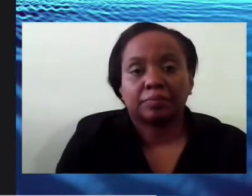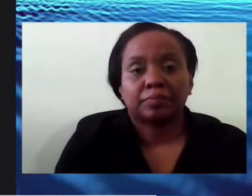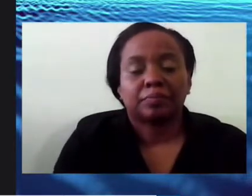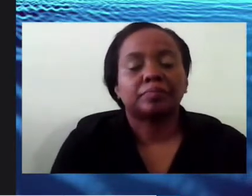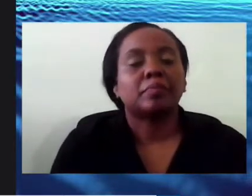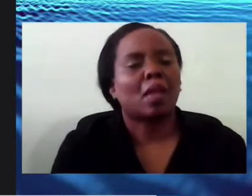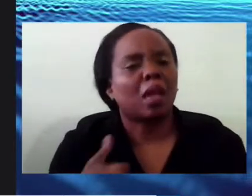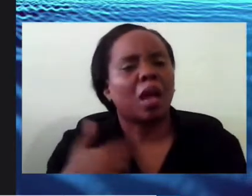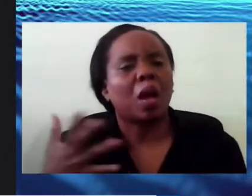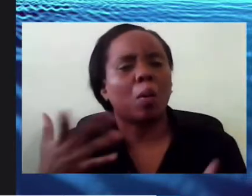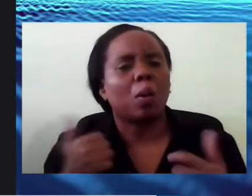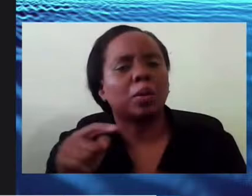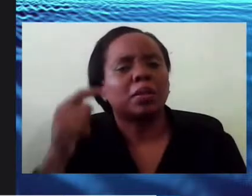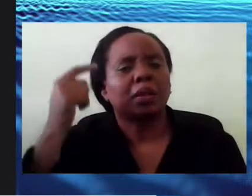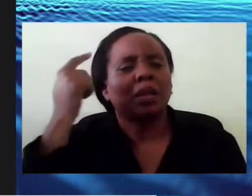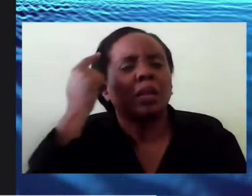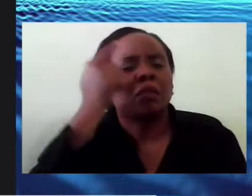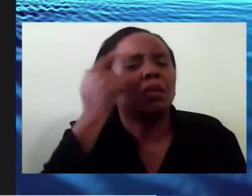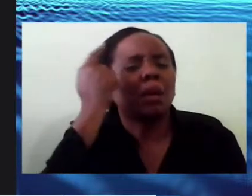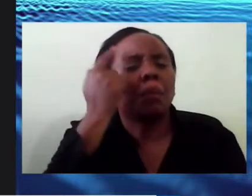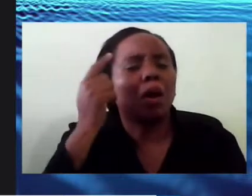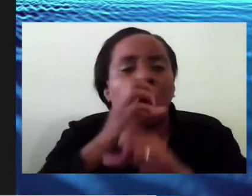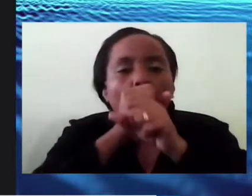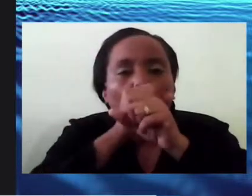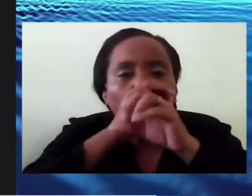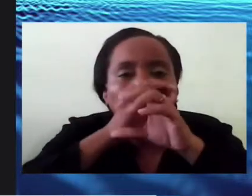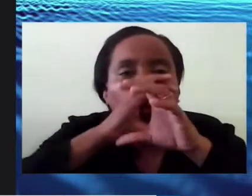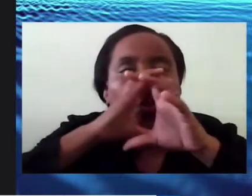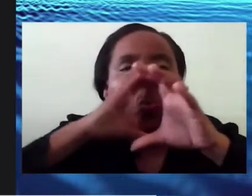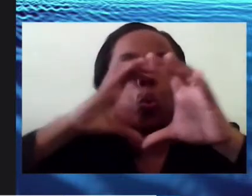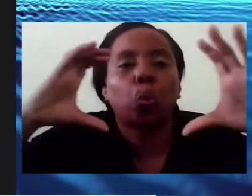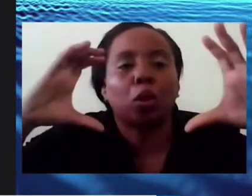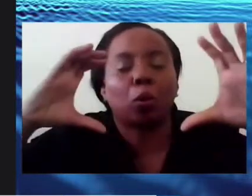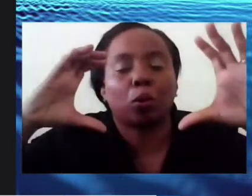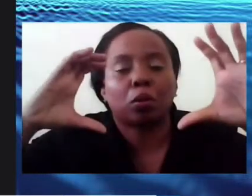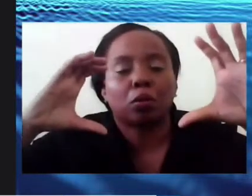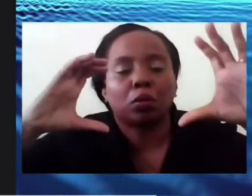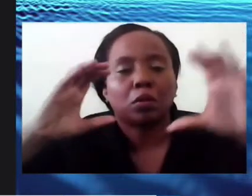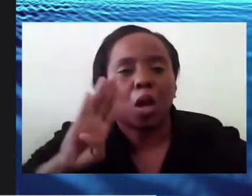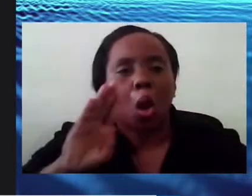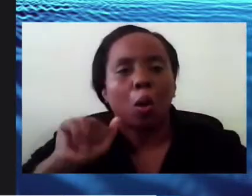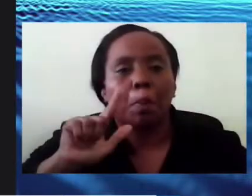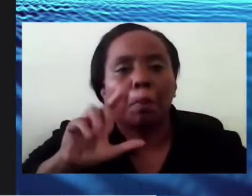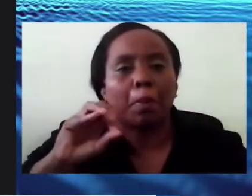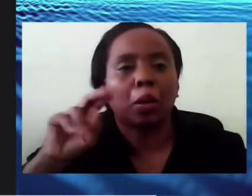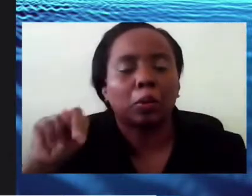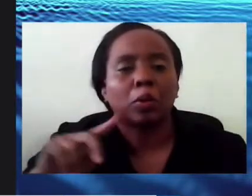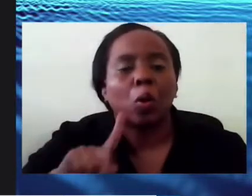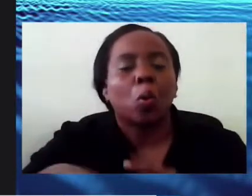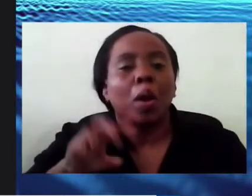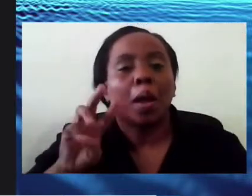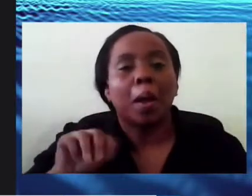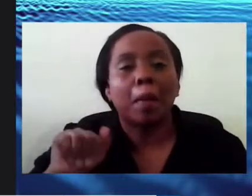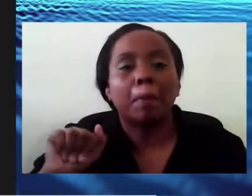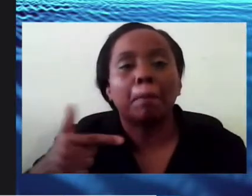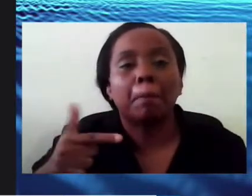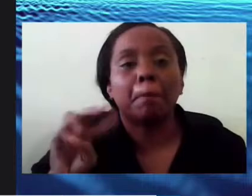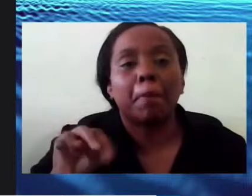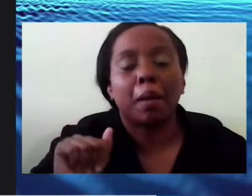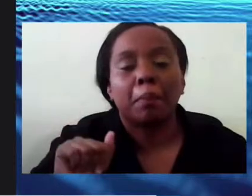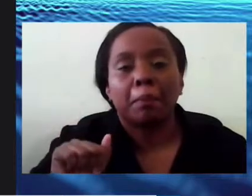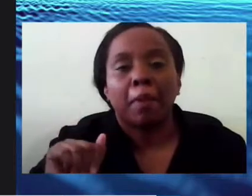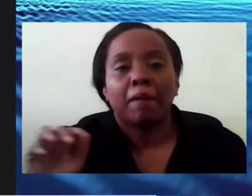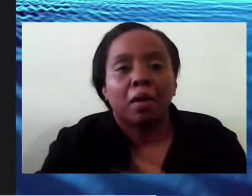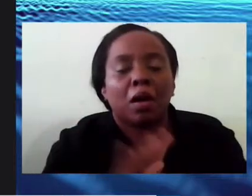balloon. So when magma comes up and it fills this balloon, it expands.